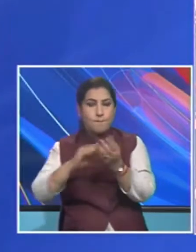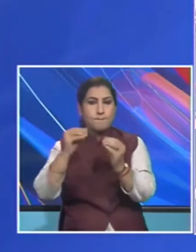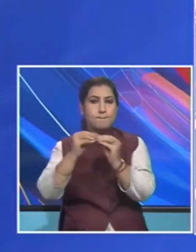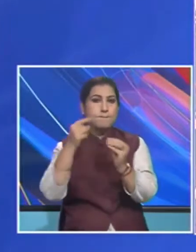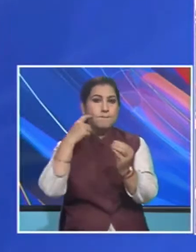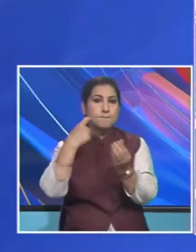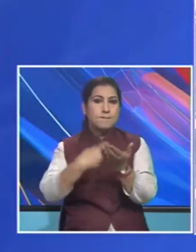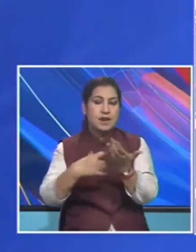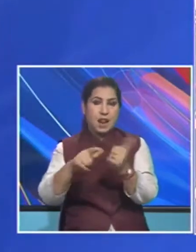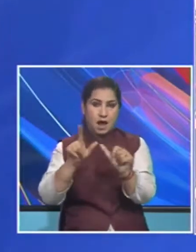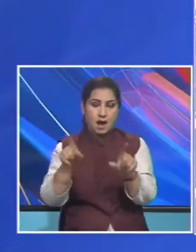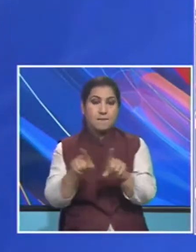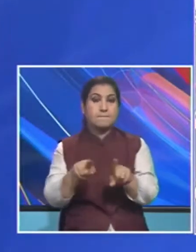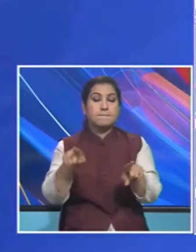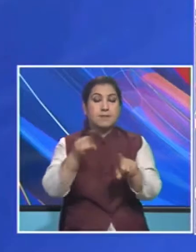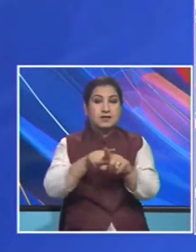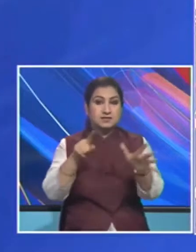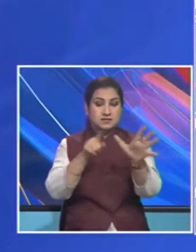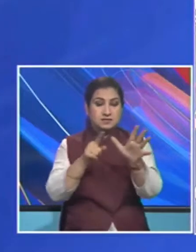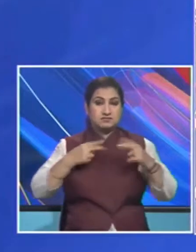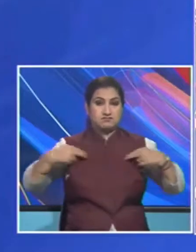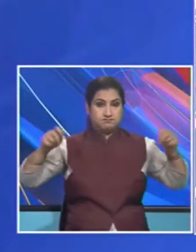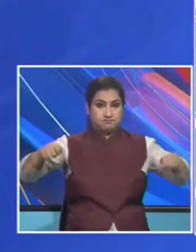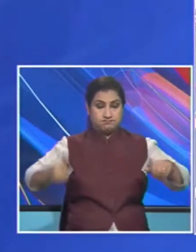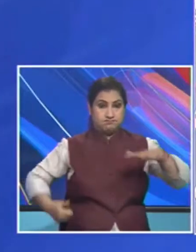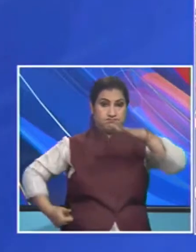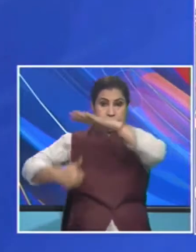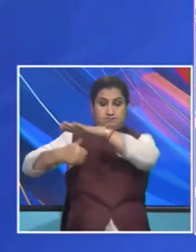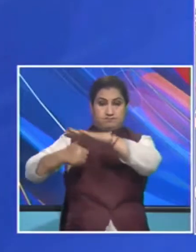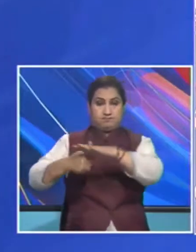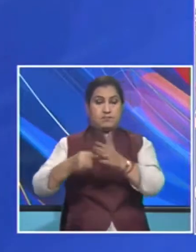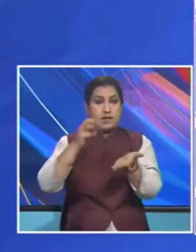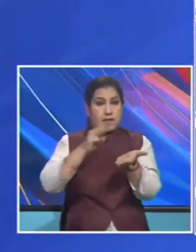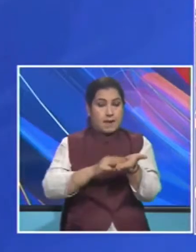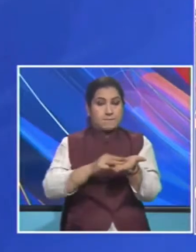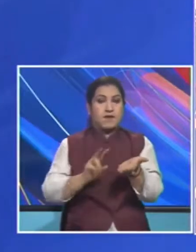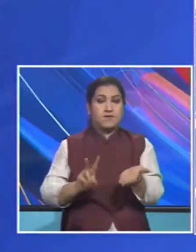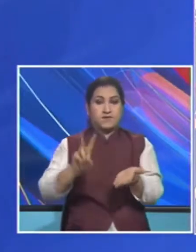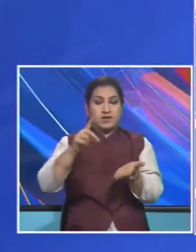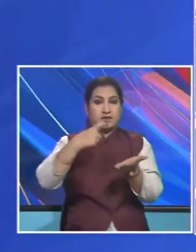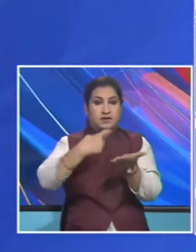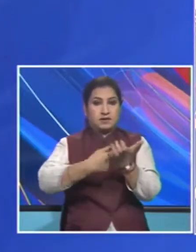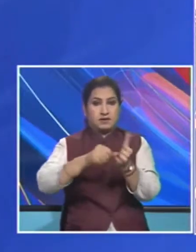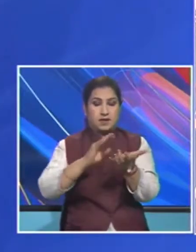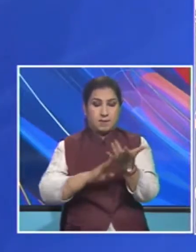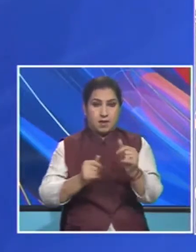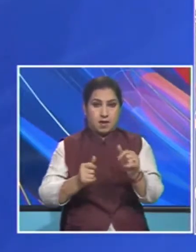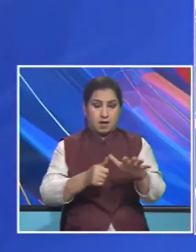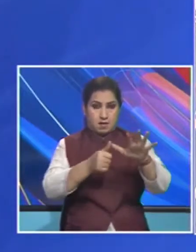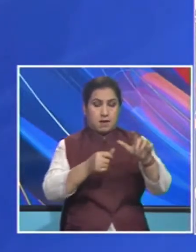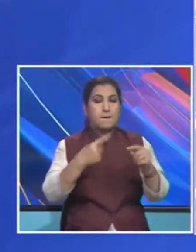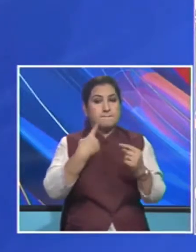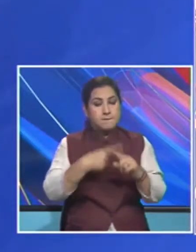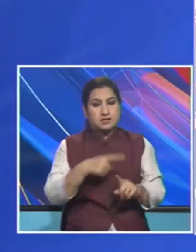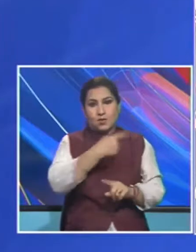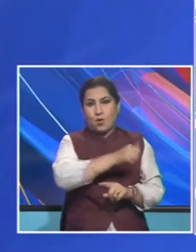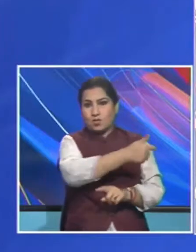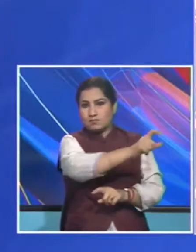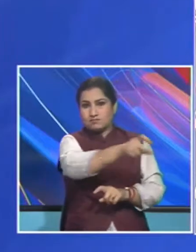India Sri N.V. Ramana ji, respected parliamentarians, other